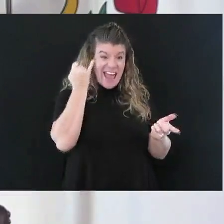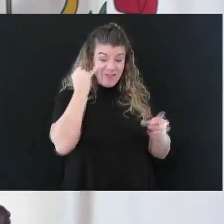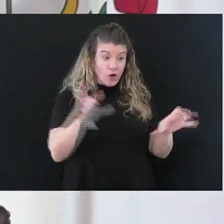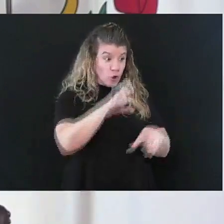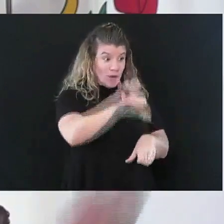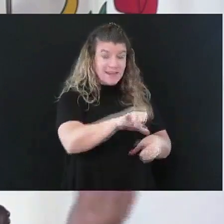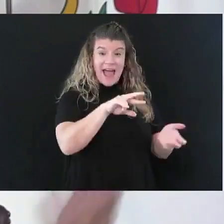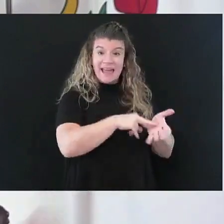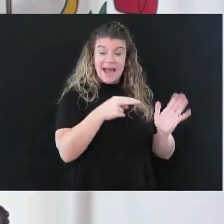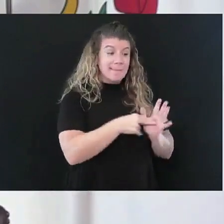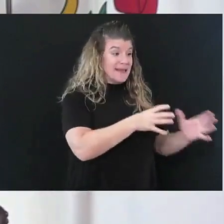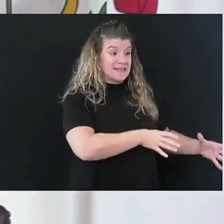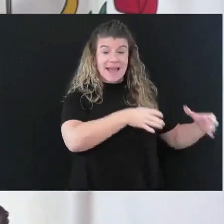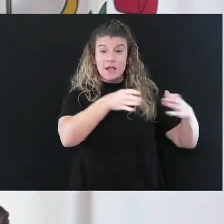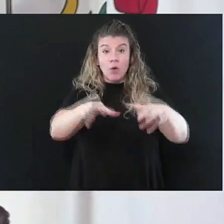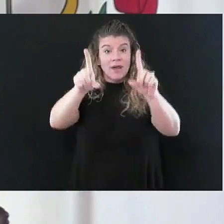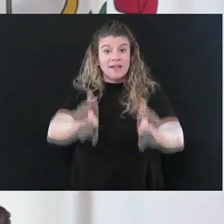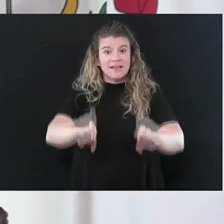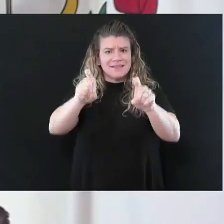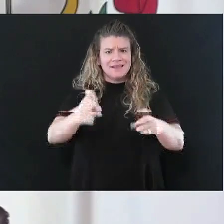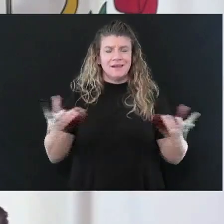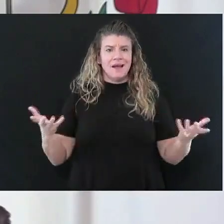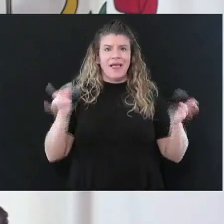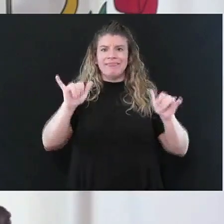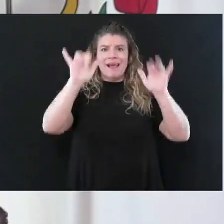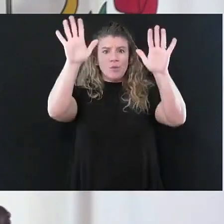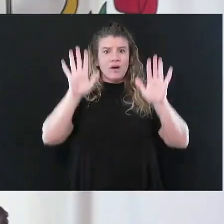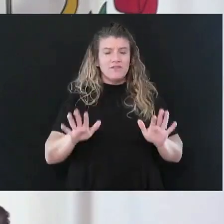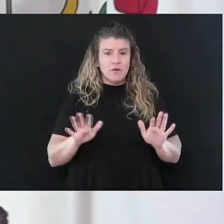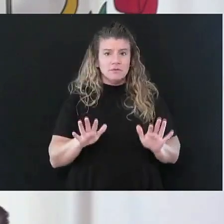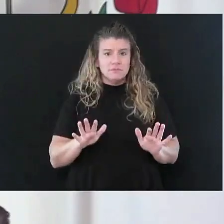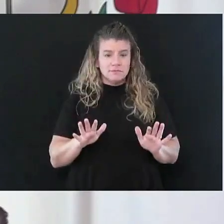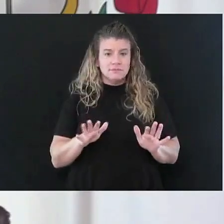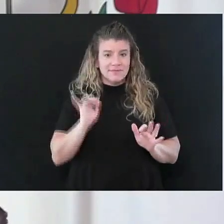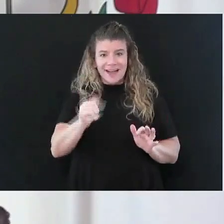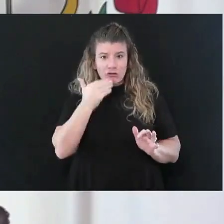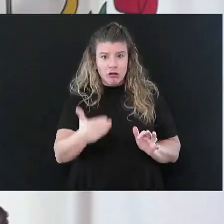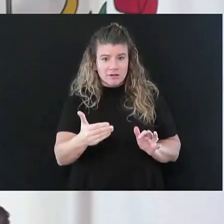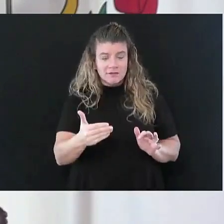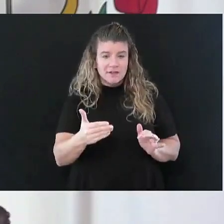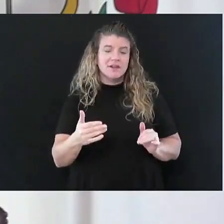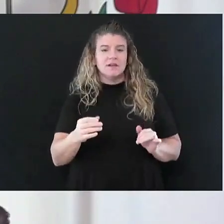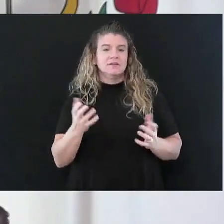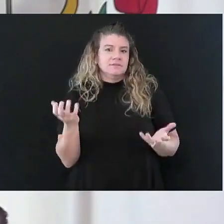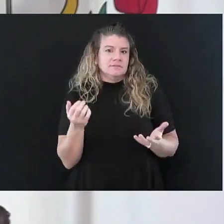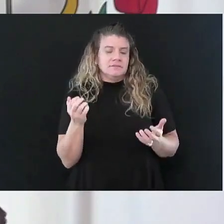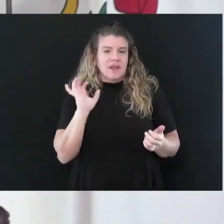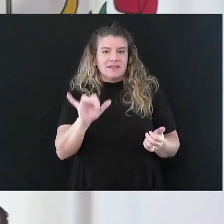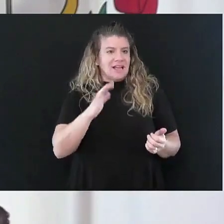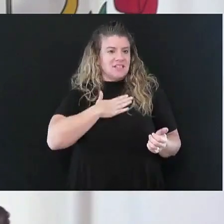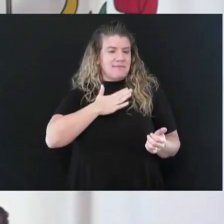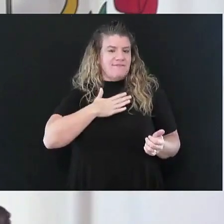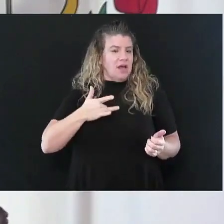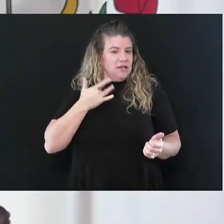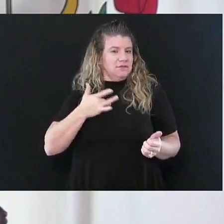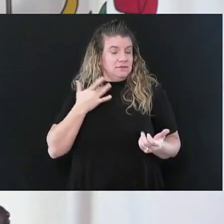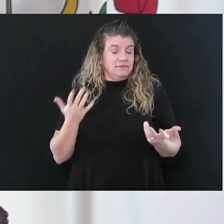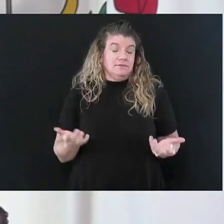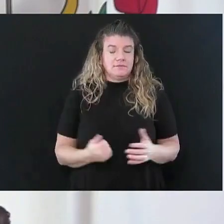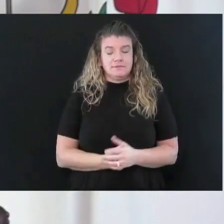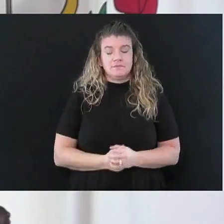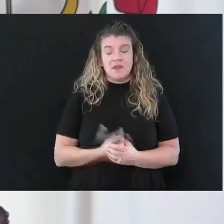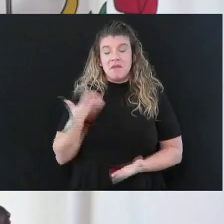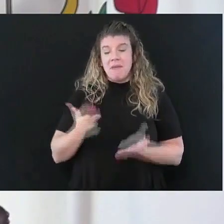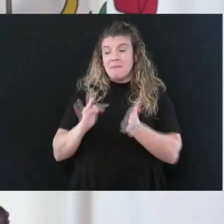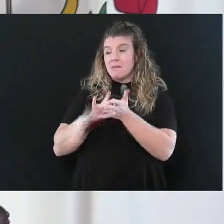get tested, great. I think it's good stuff, so, that's just my feelings. Maybe somebody